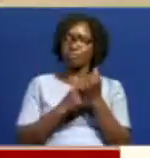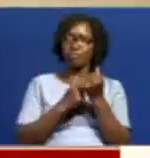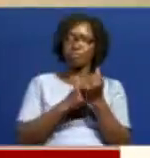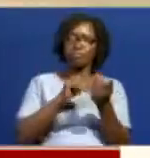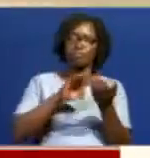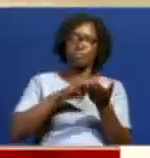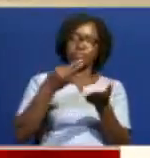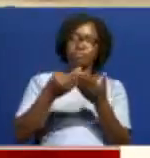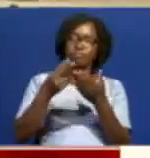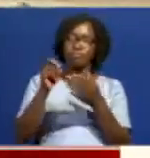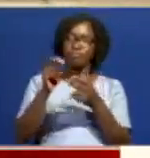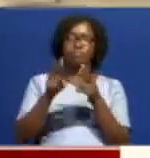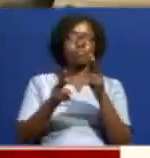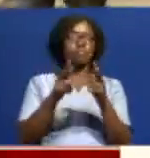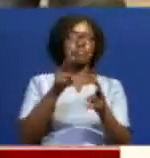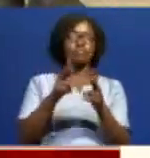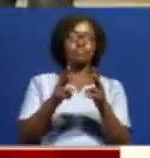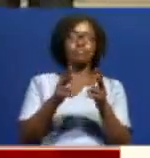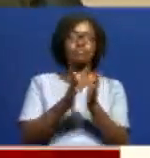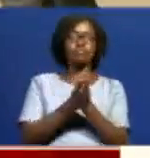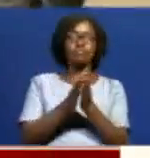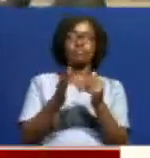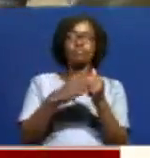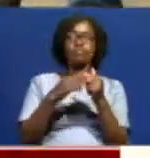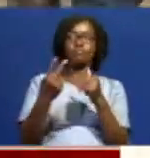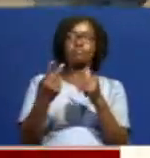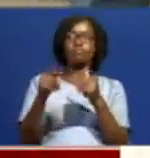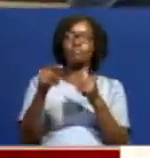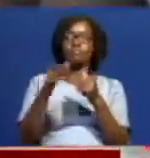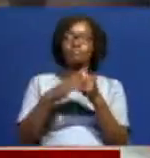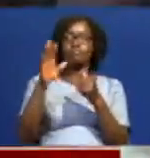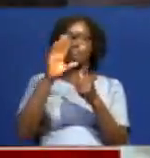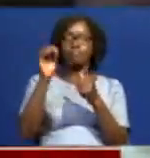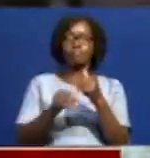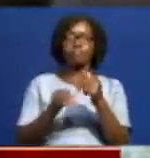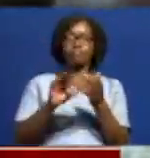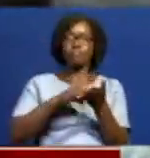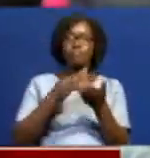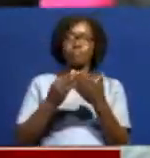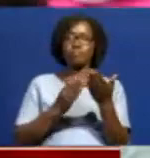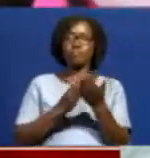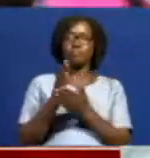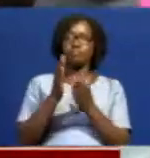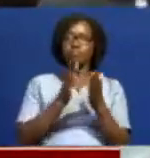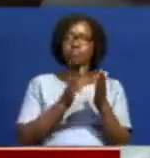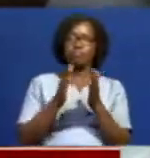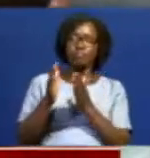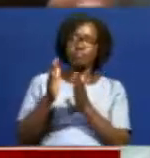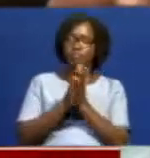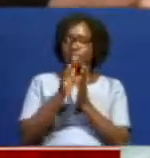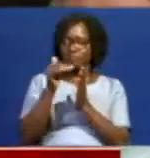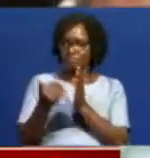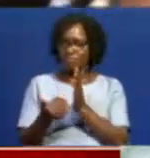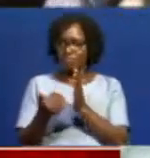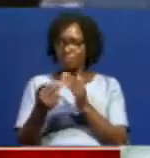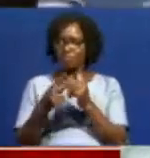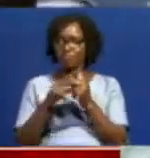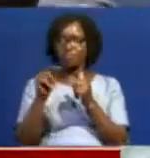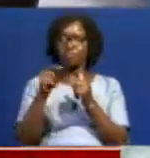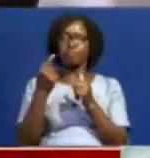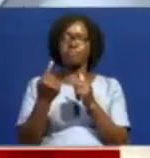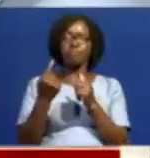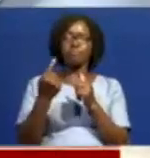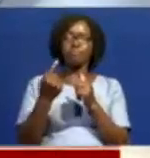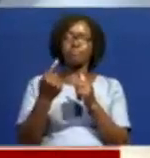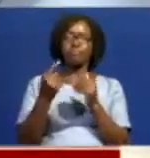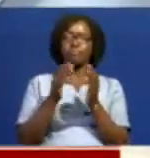in 2022, with 92.9% funded through plans and the remaining 7.1% through